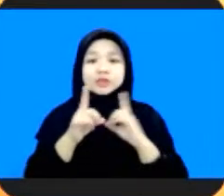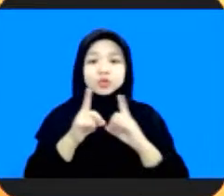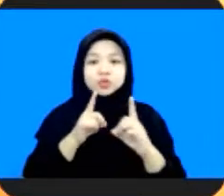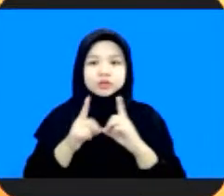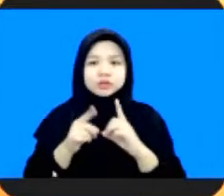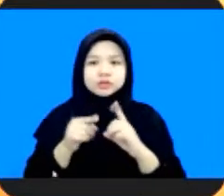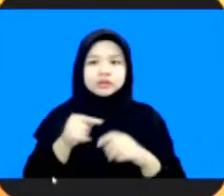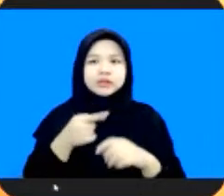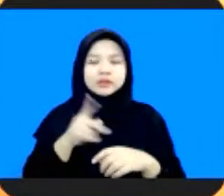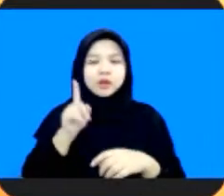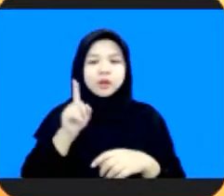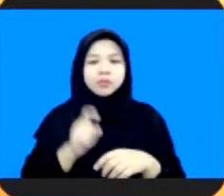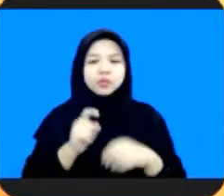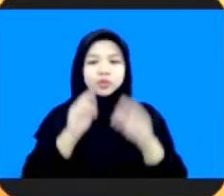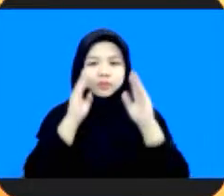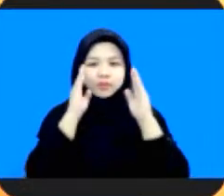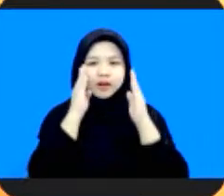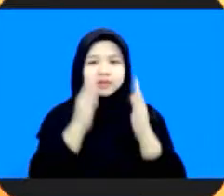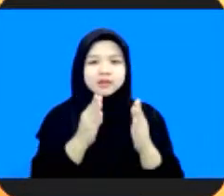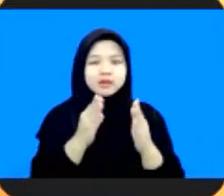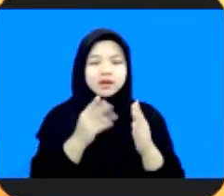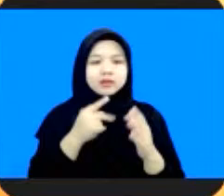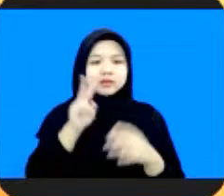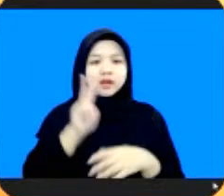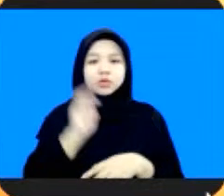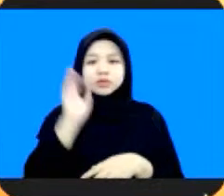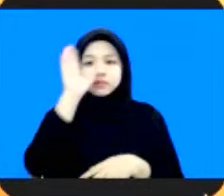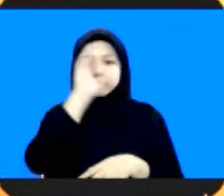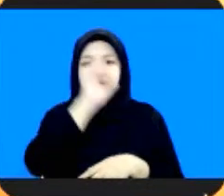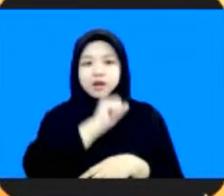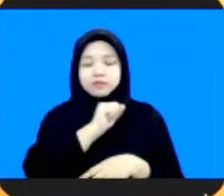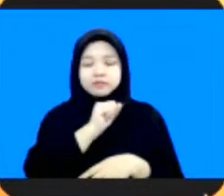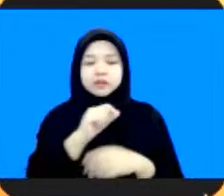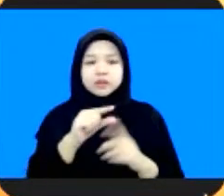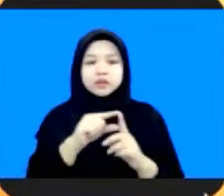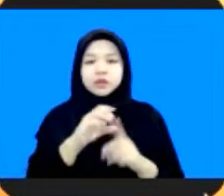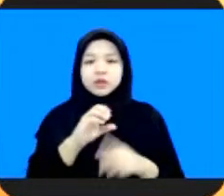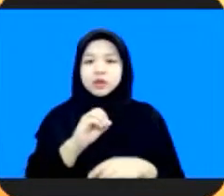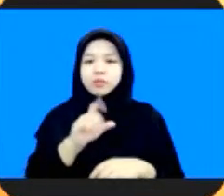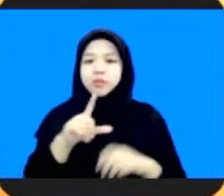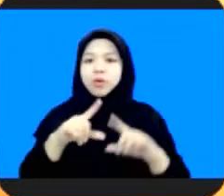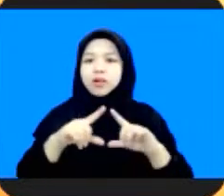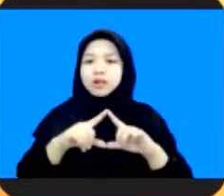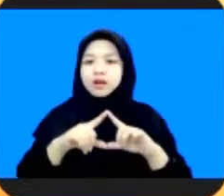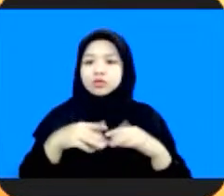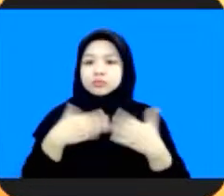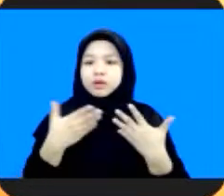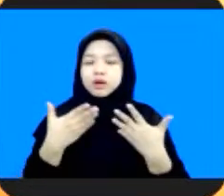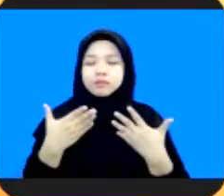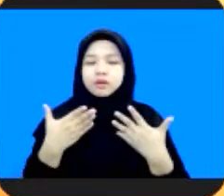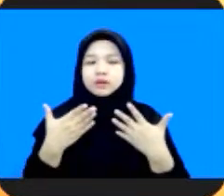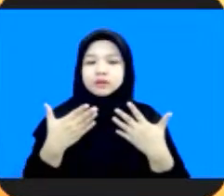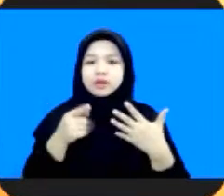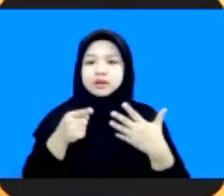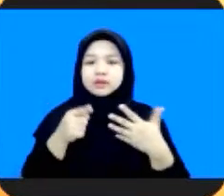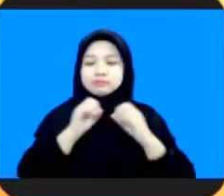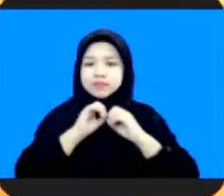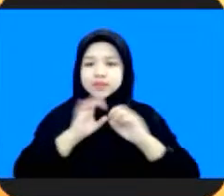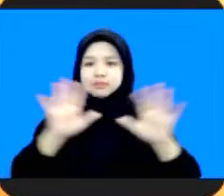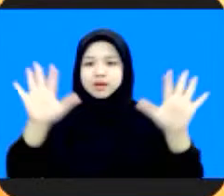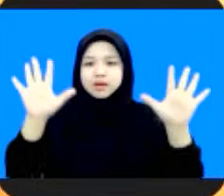of diffusion better than the intermediaries themselves, like Meta, or the